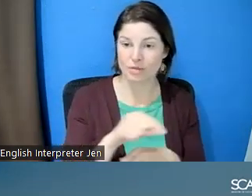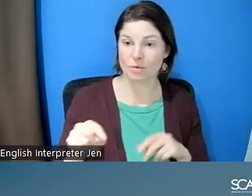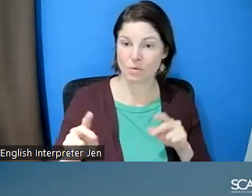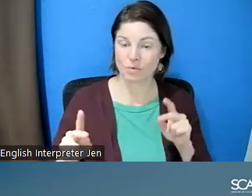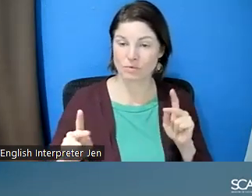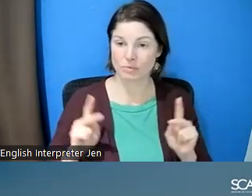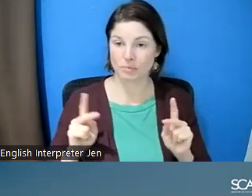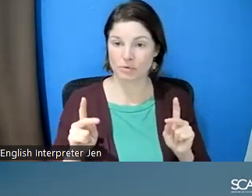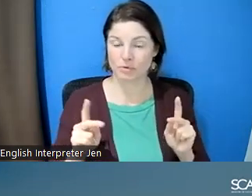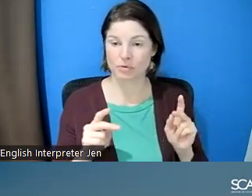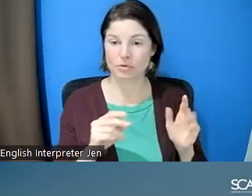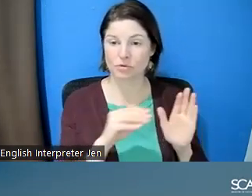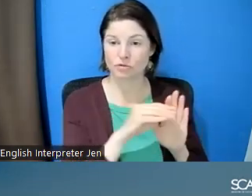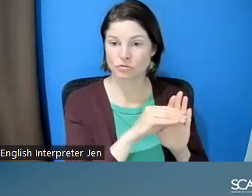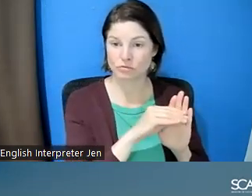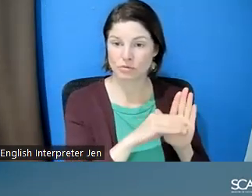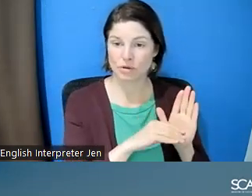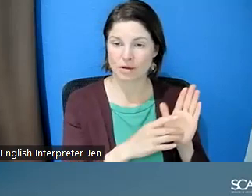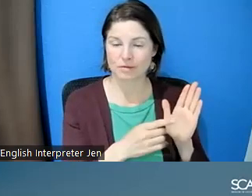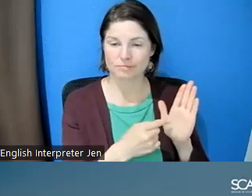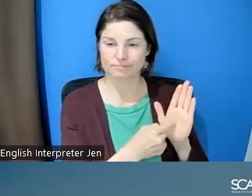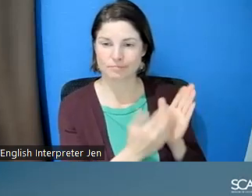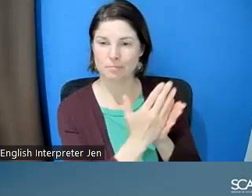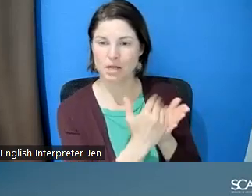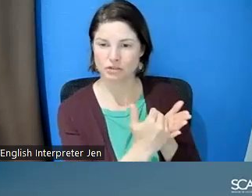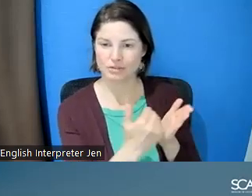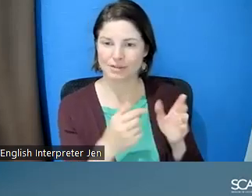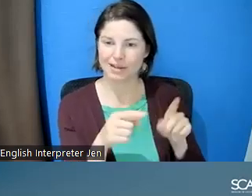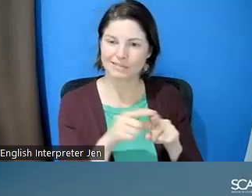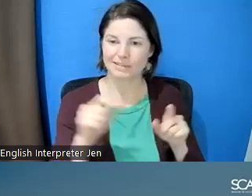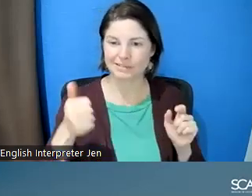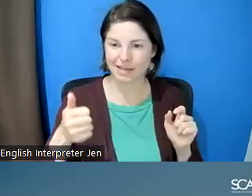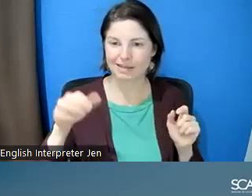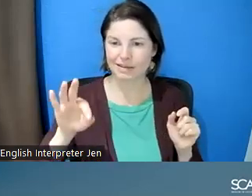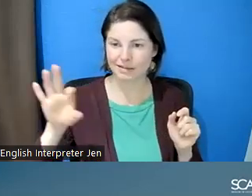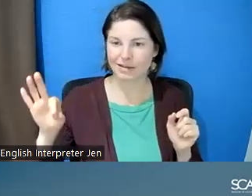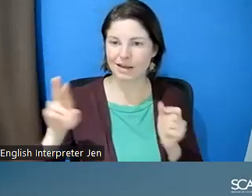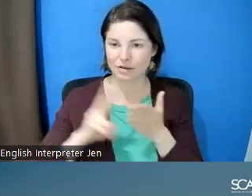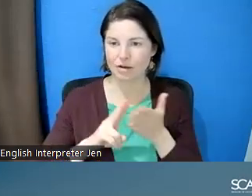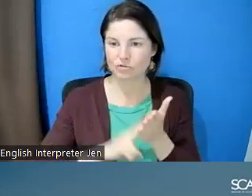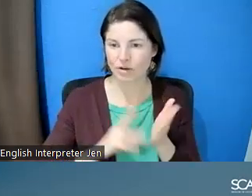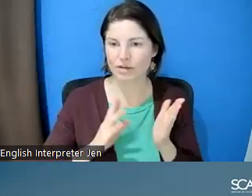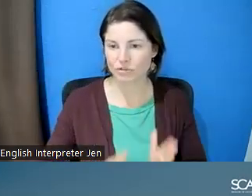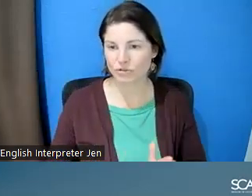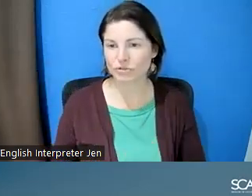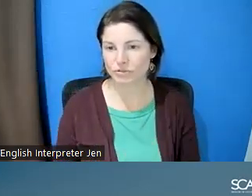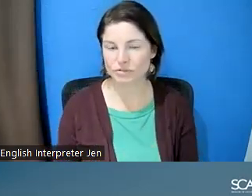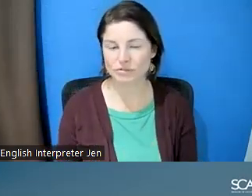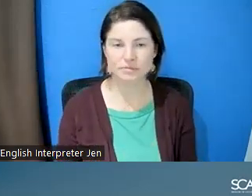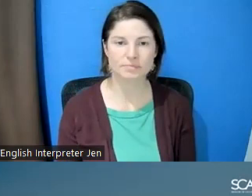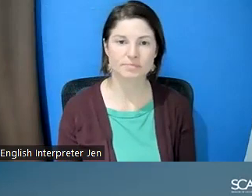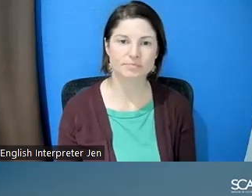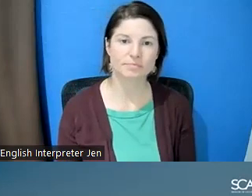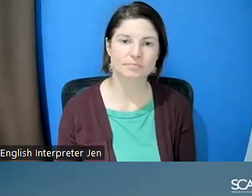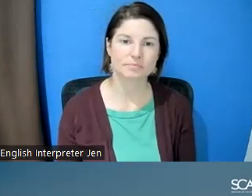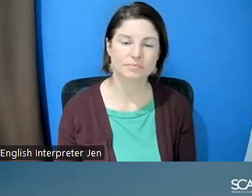budgeted as 1099 contractors. And so so they need to be present within